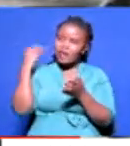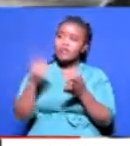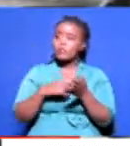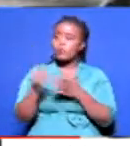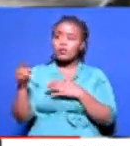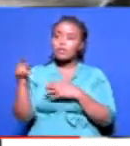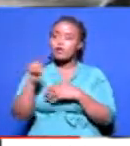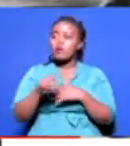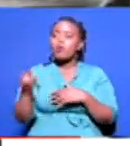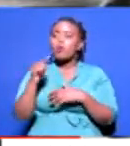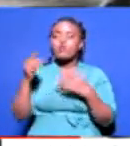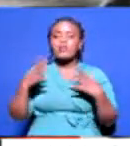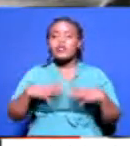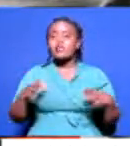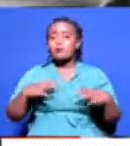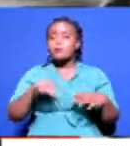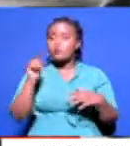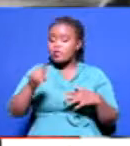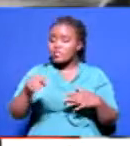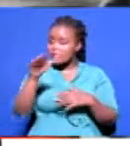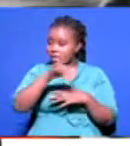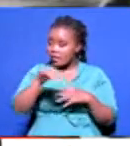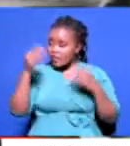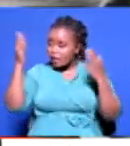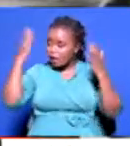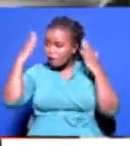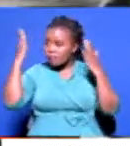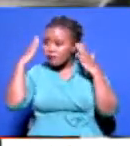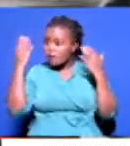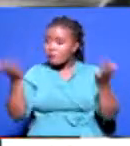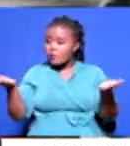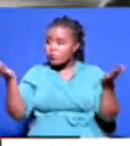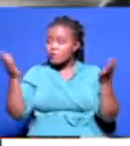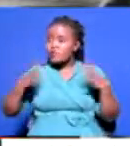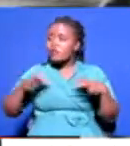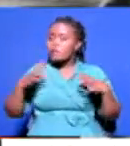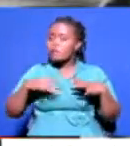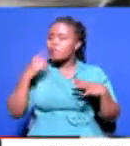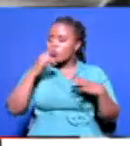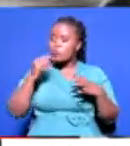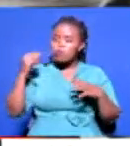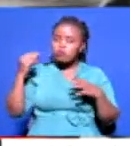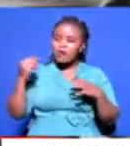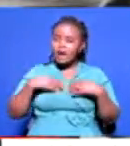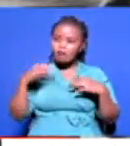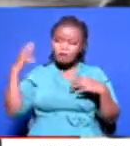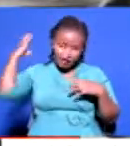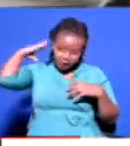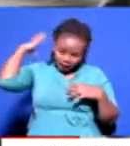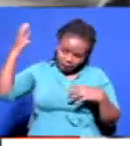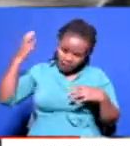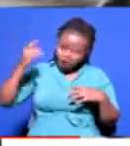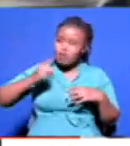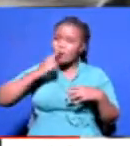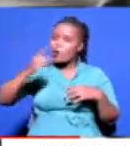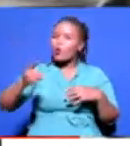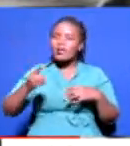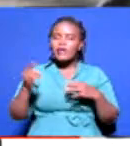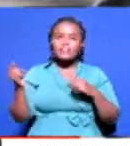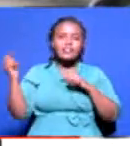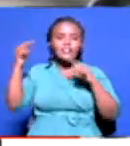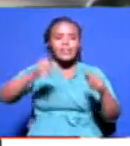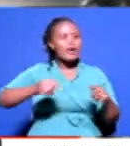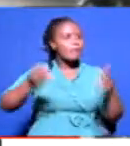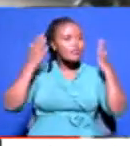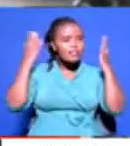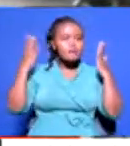tunauliza kama watu wa Mudhara na watu wa Tigani yote. Watu wangamia waliambua wasiingie Meru tena. Last time wakati tulikuwa mkutano ya Morongoro wakati